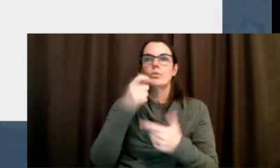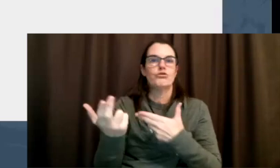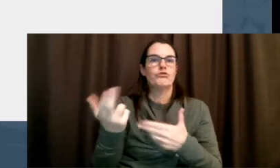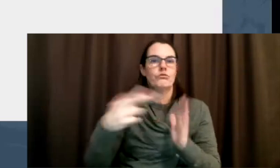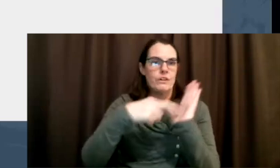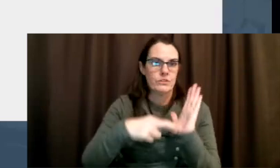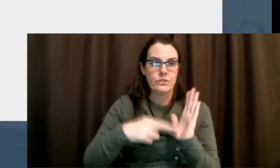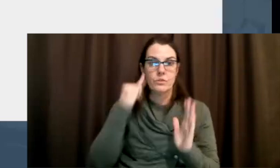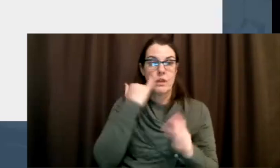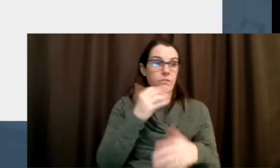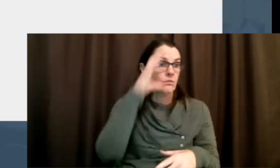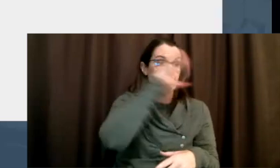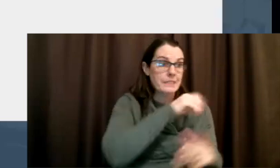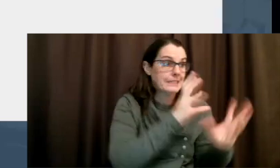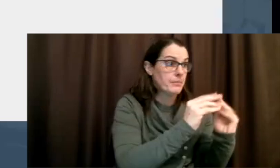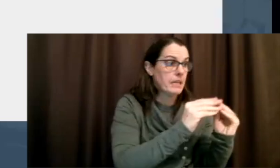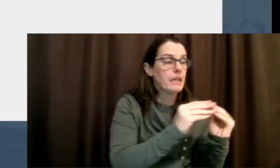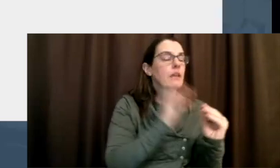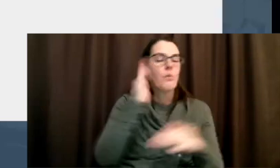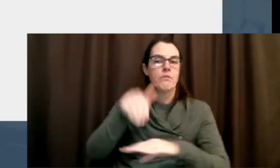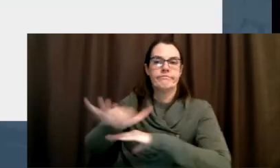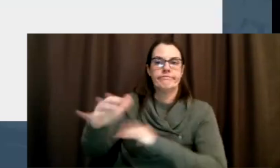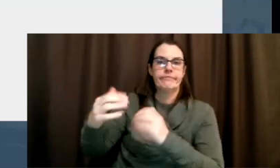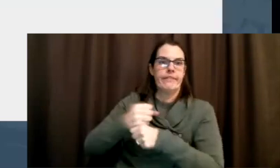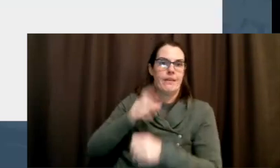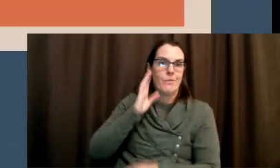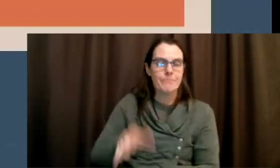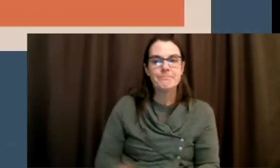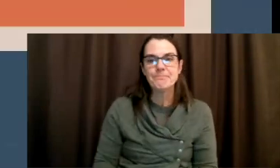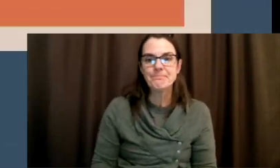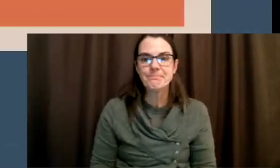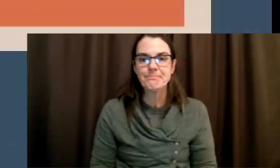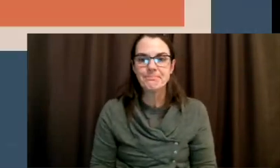that in your inbox as well. Next slide, please.